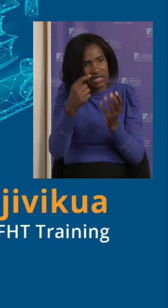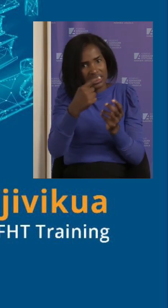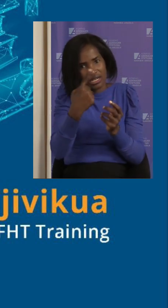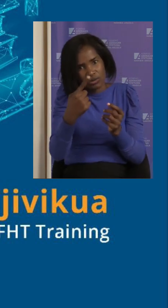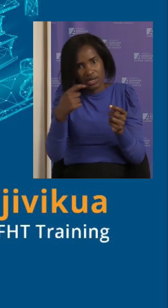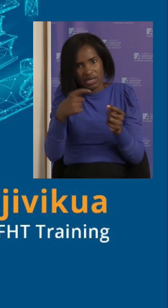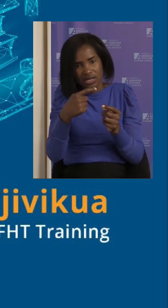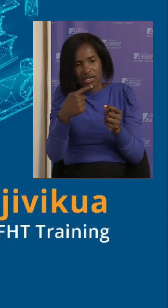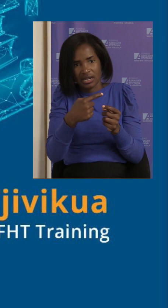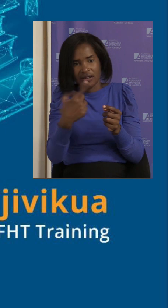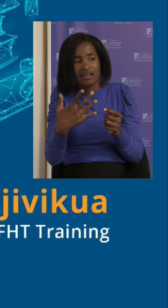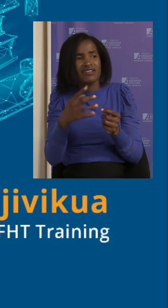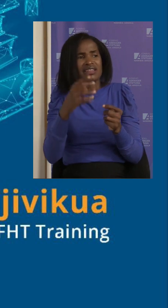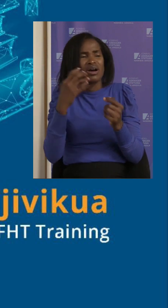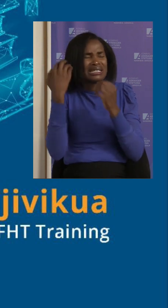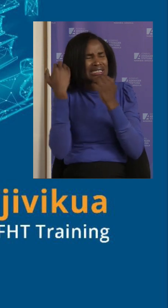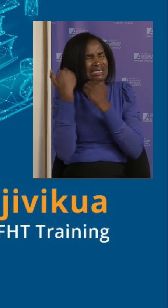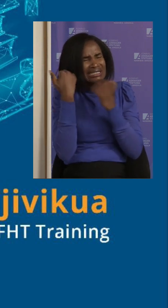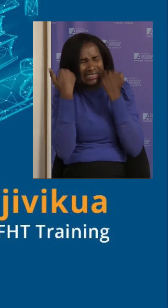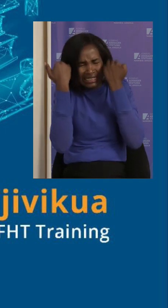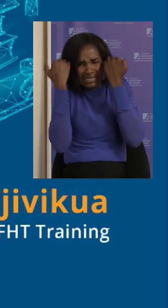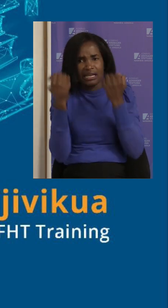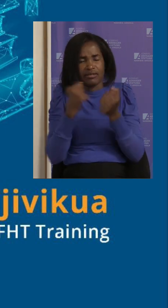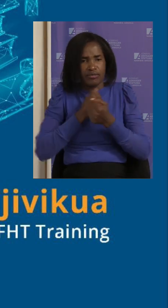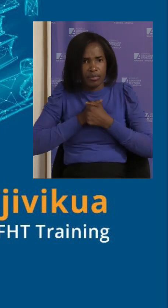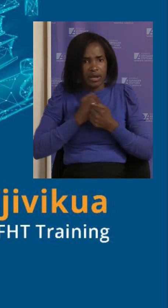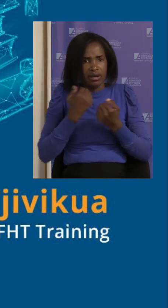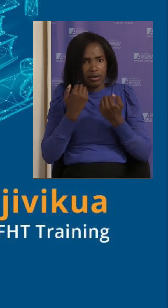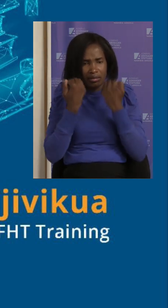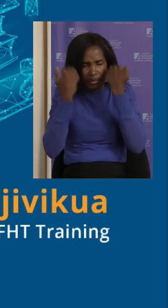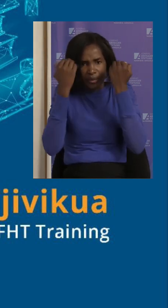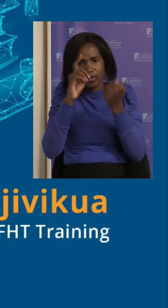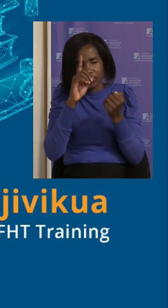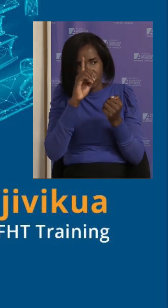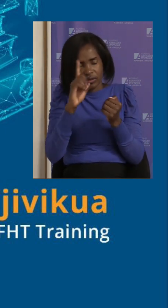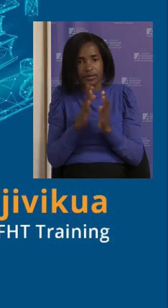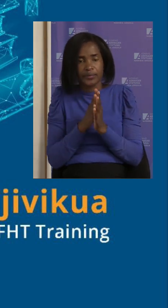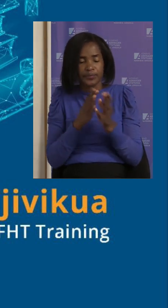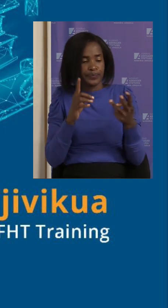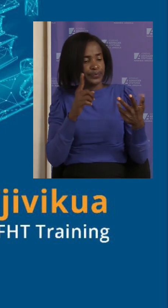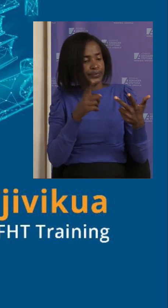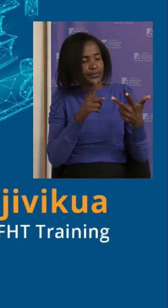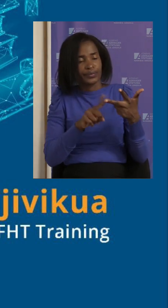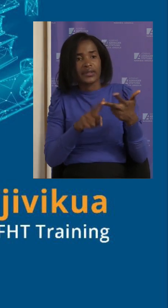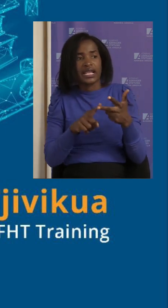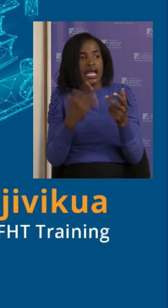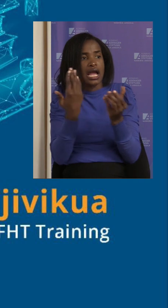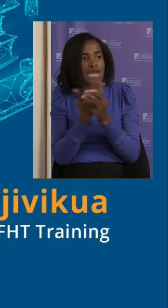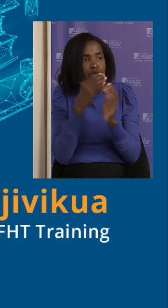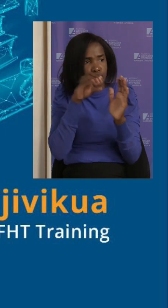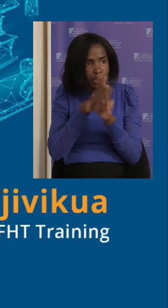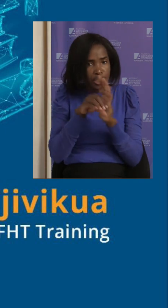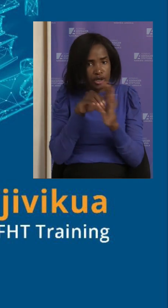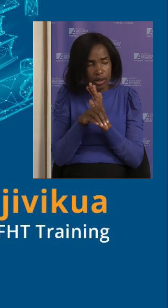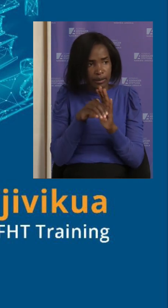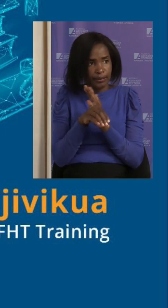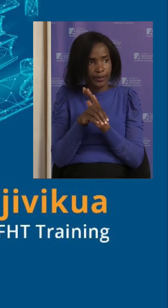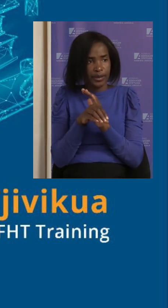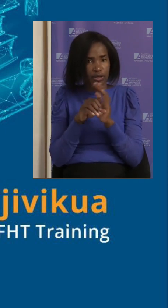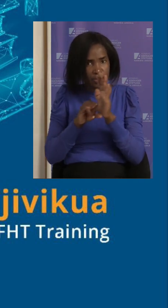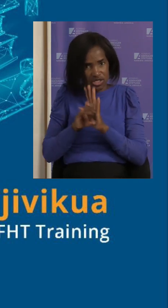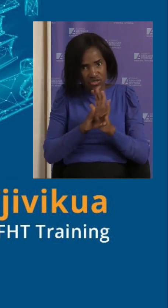puts a lot of stress on teachers and parents alike. Number 3, recommendation 3, the new curriculum. The new curriculum, which was